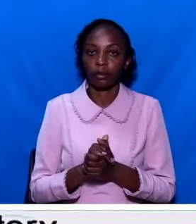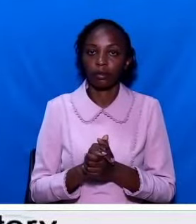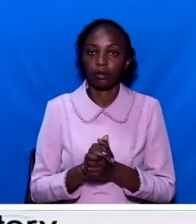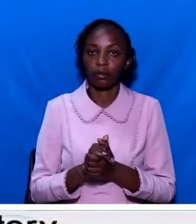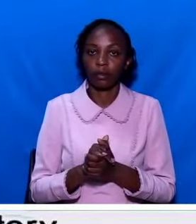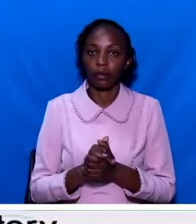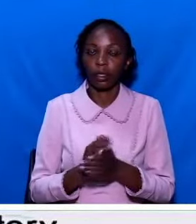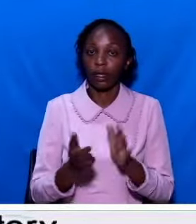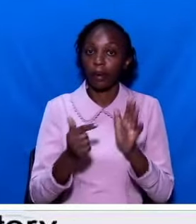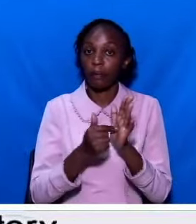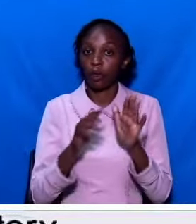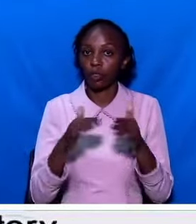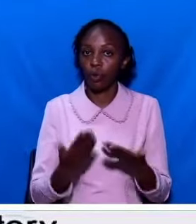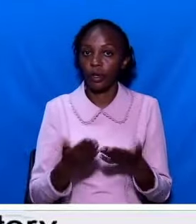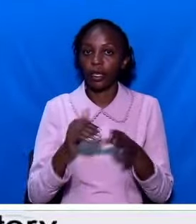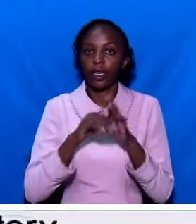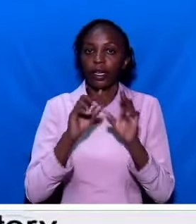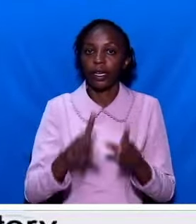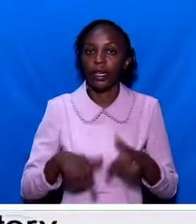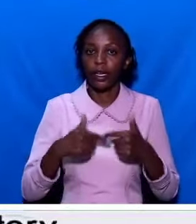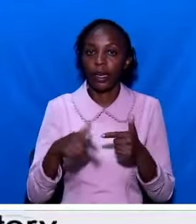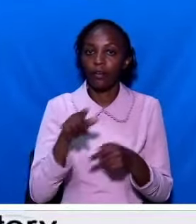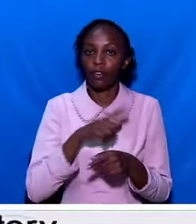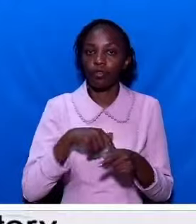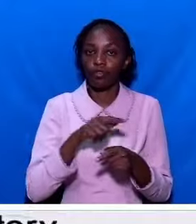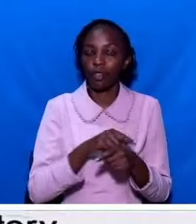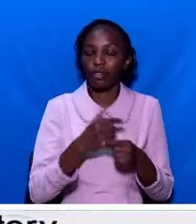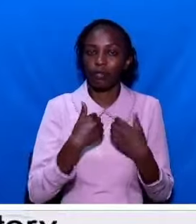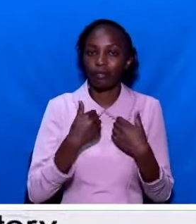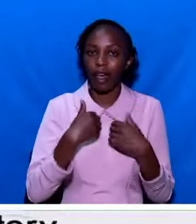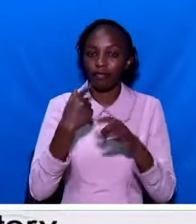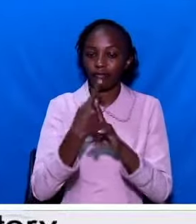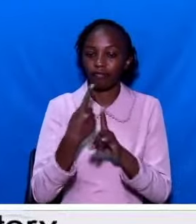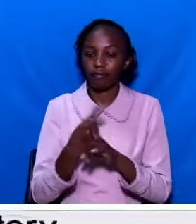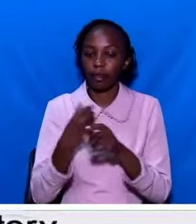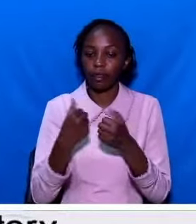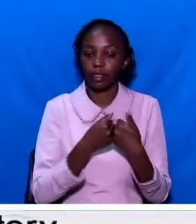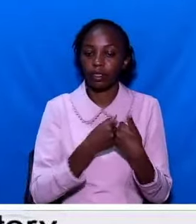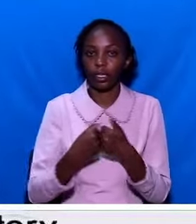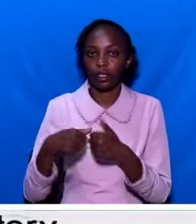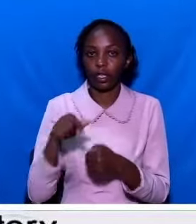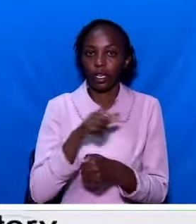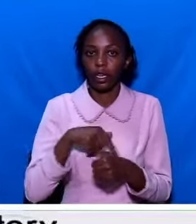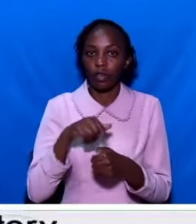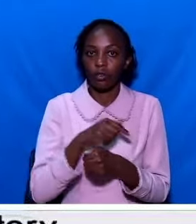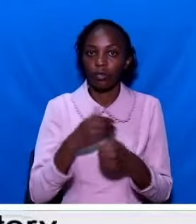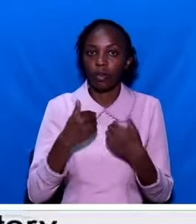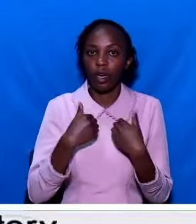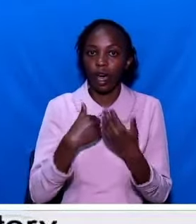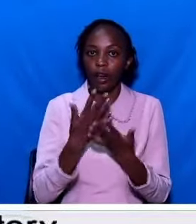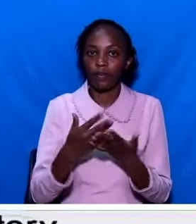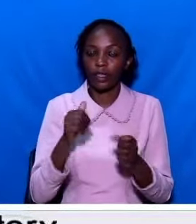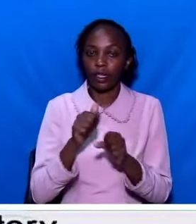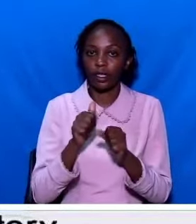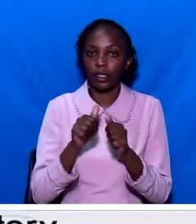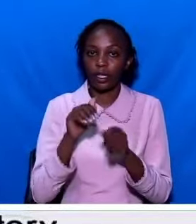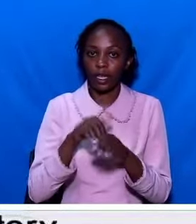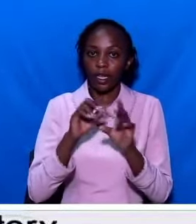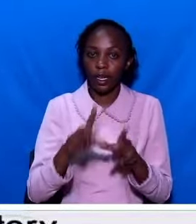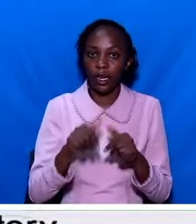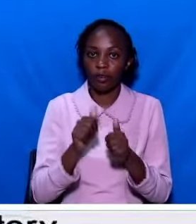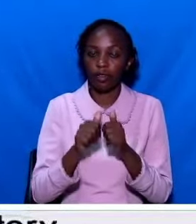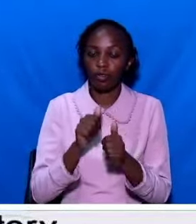The point is that in life, we are faced with challenges. We are faced with things in life that leave us